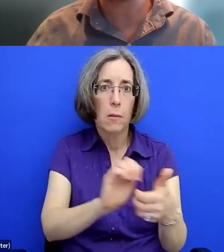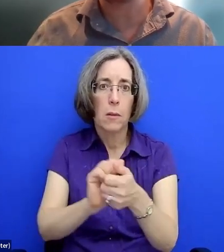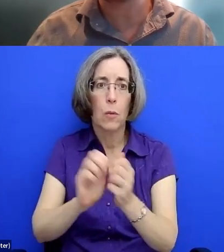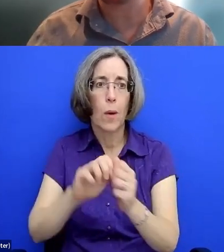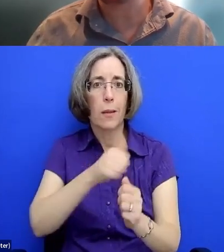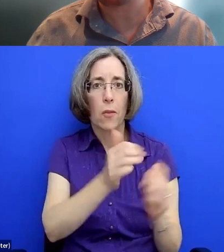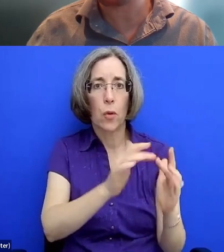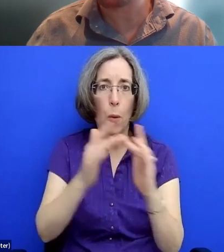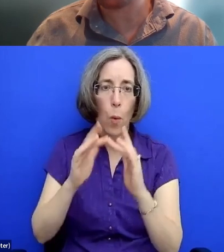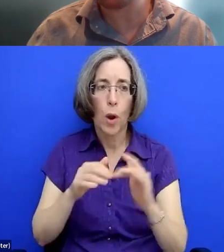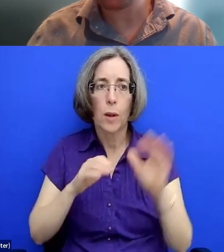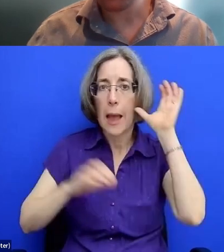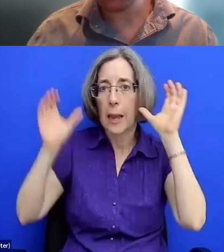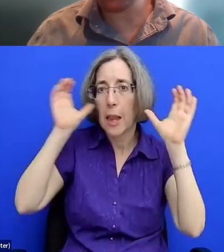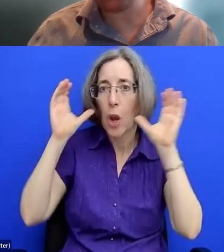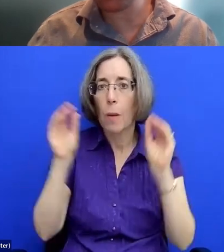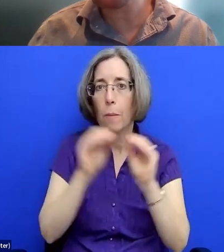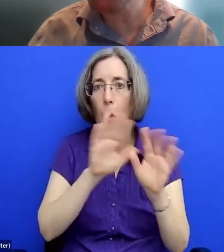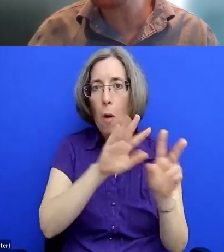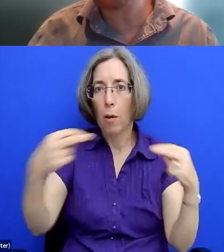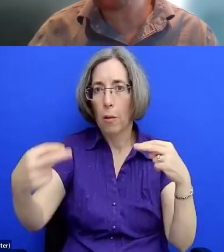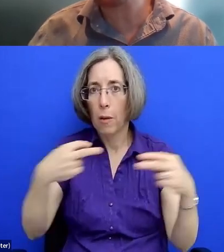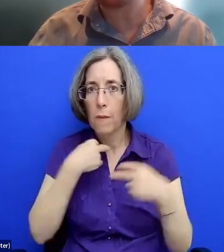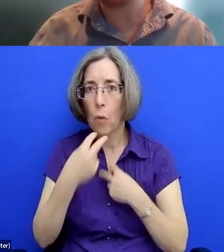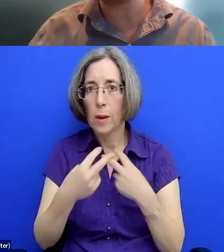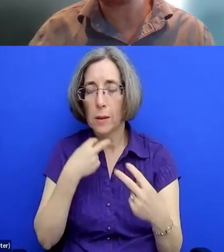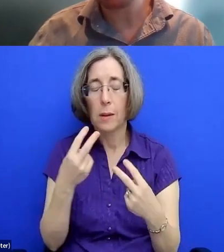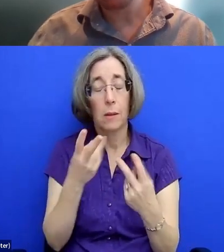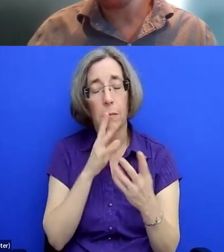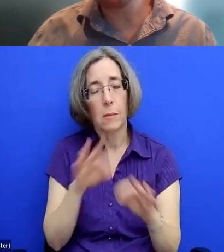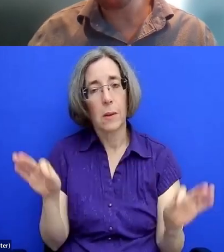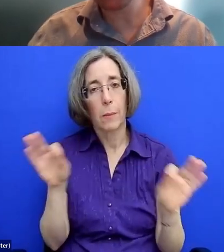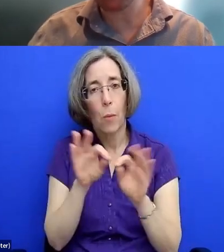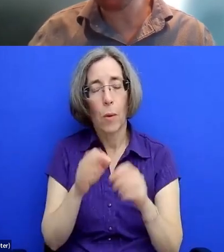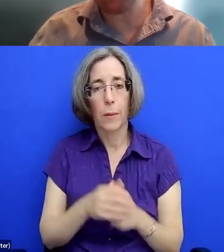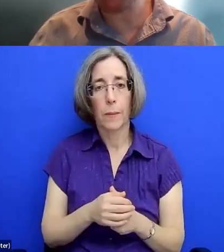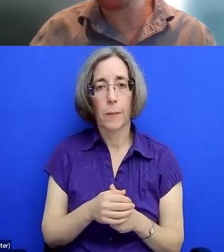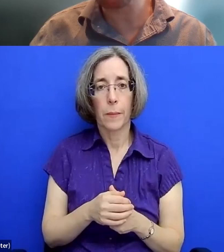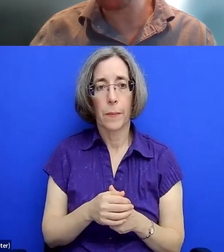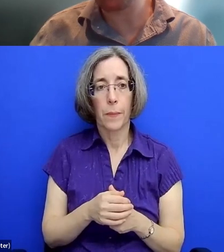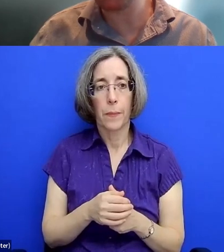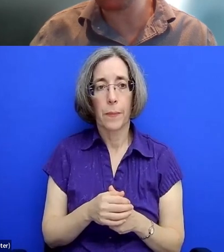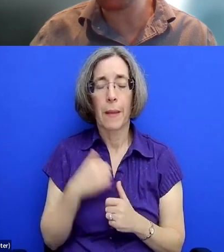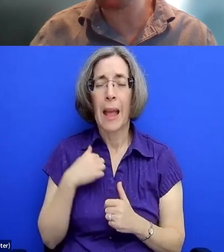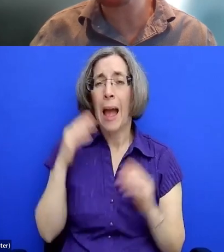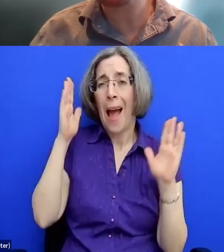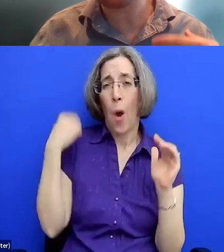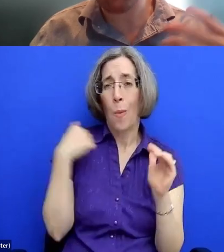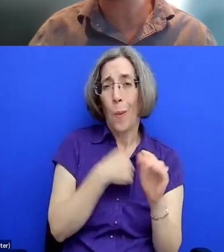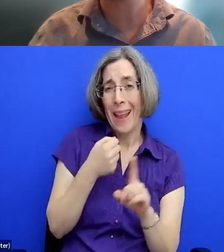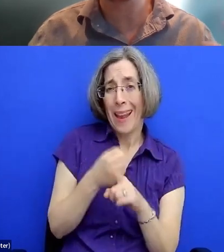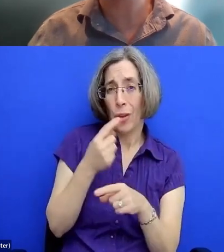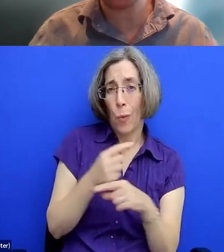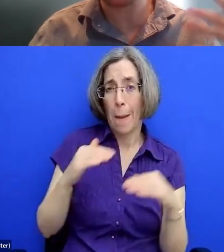think that's the most important part. And I really hope that we've sort of struck the balance between an acknowledgement